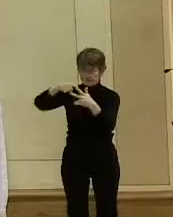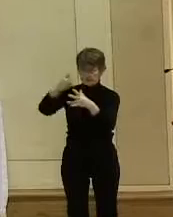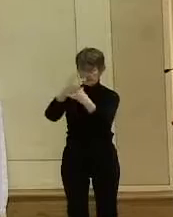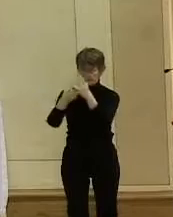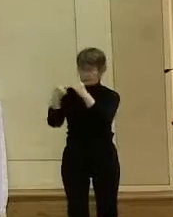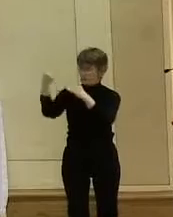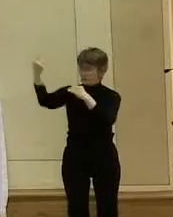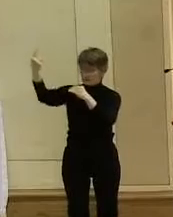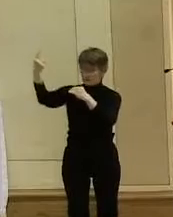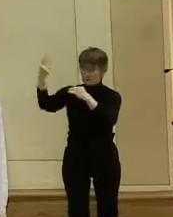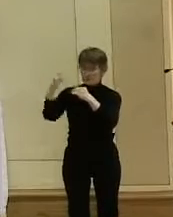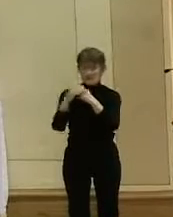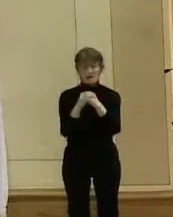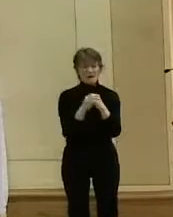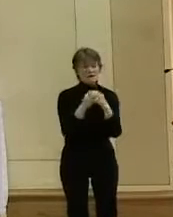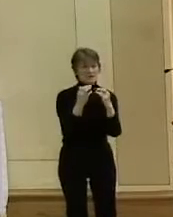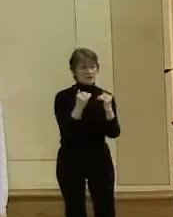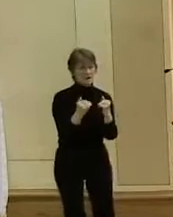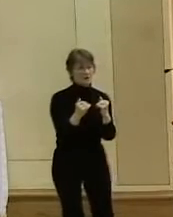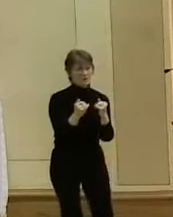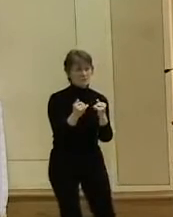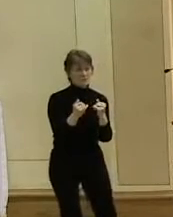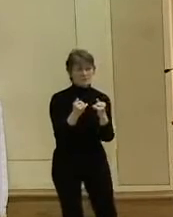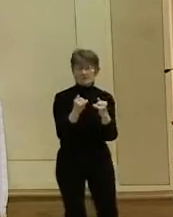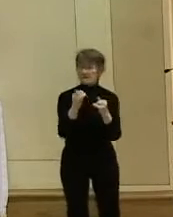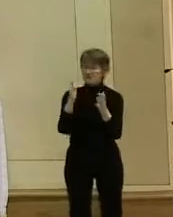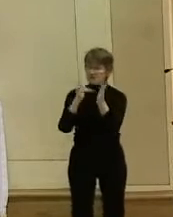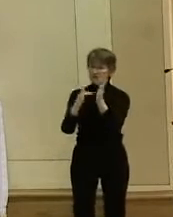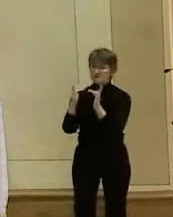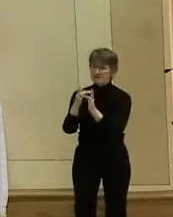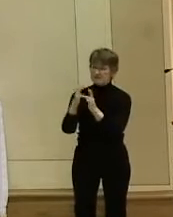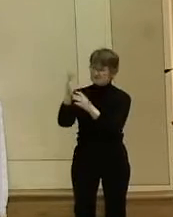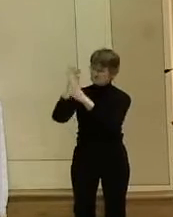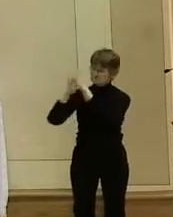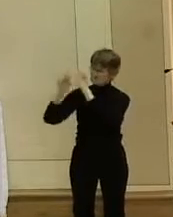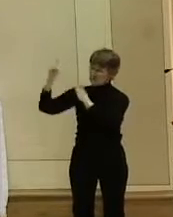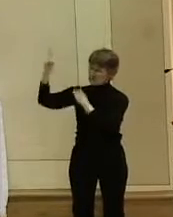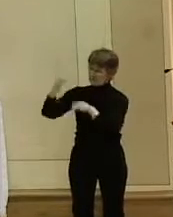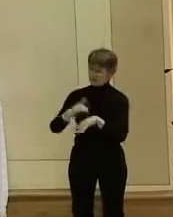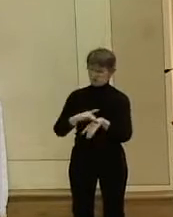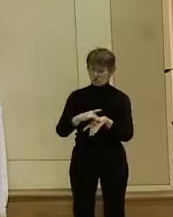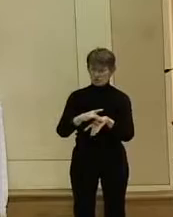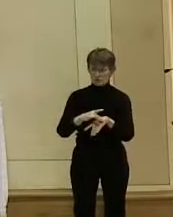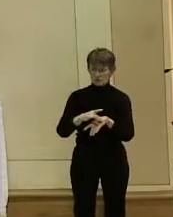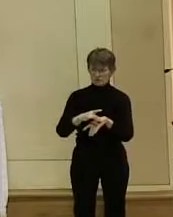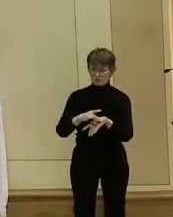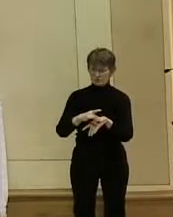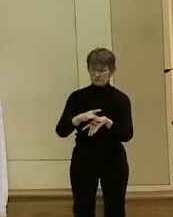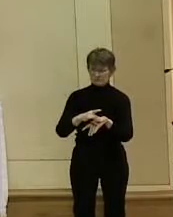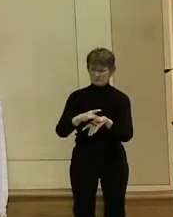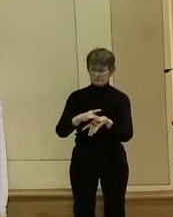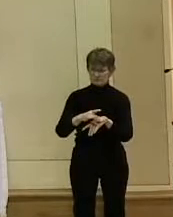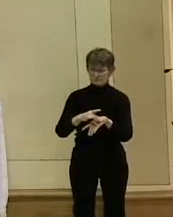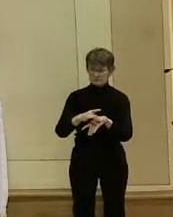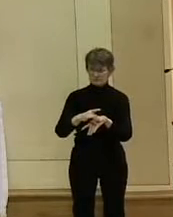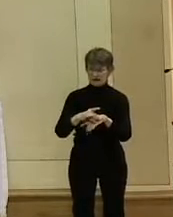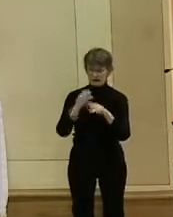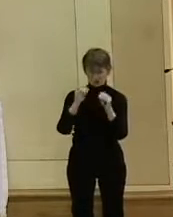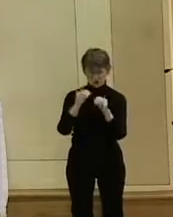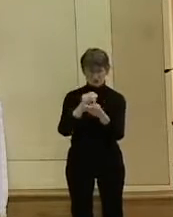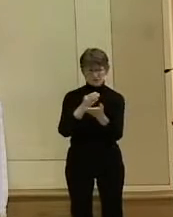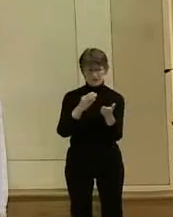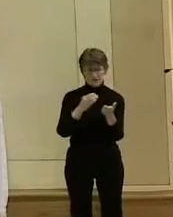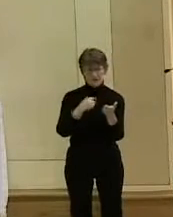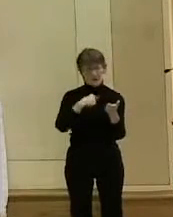Spirit, and has come to walk with us, knows our name, and we walk with him as we pray.